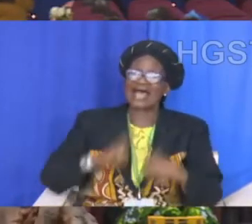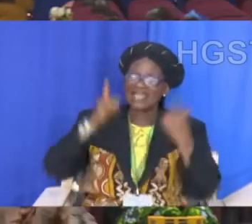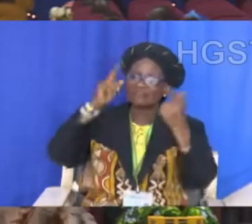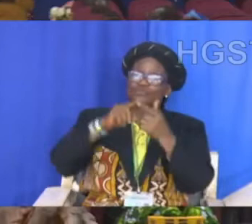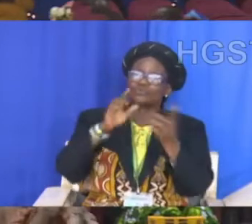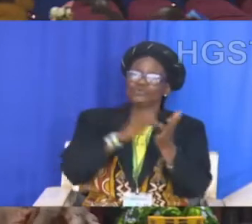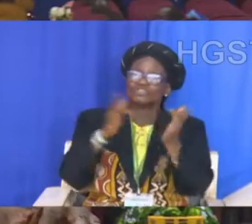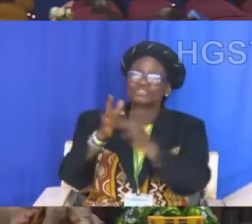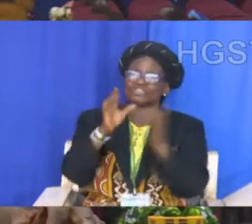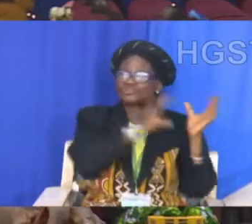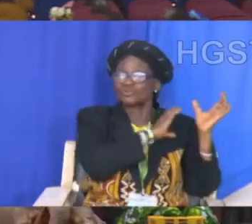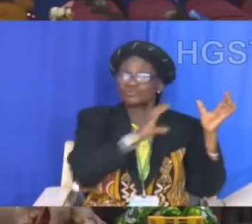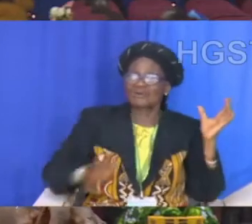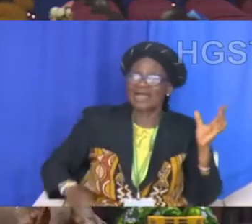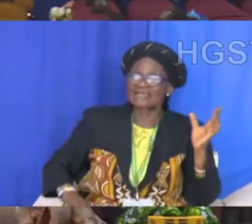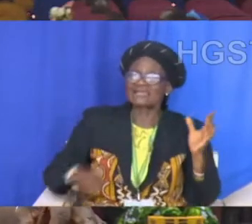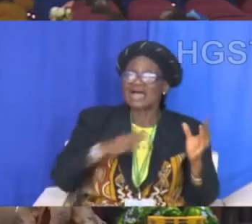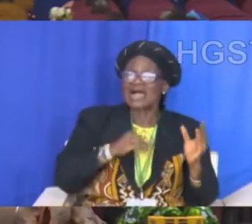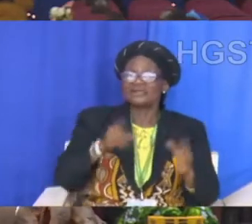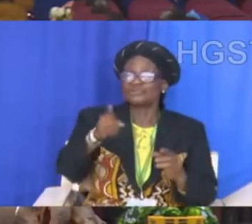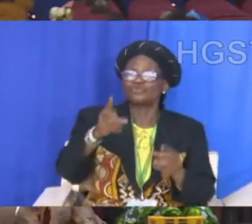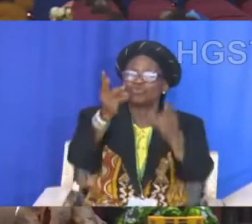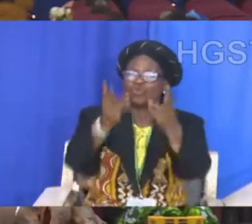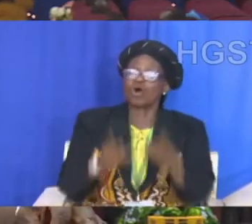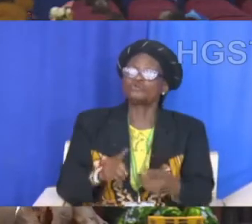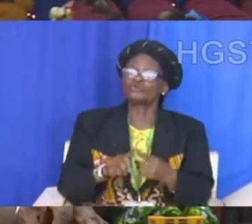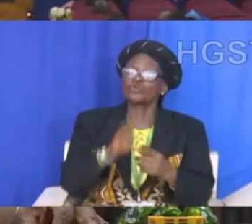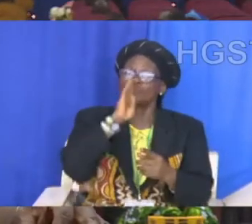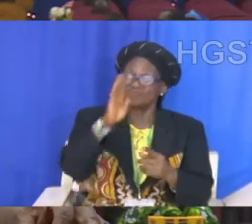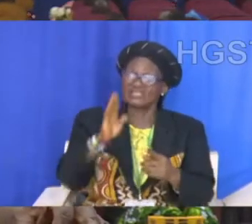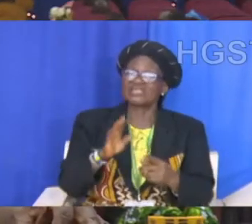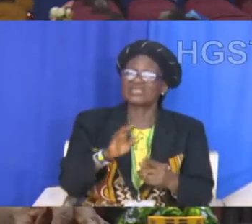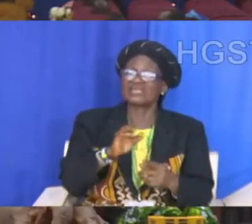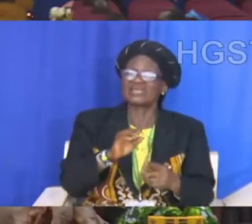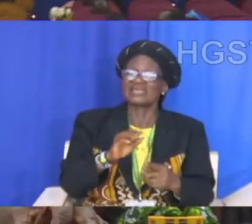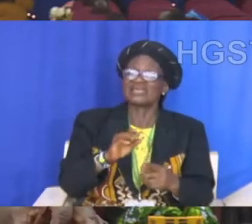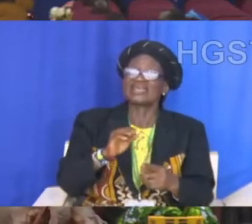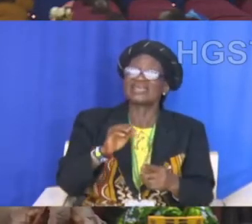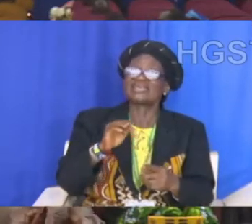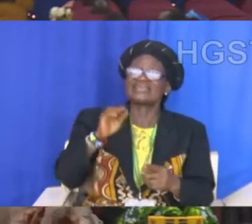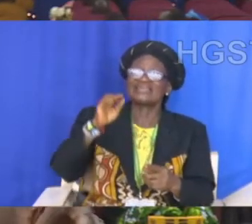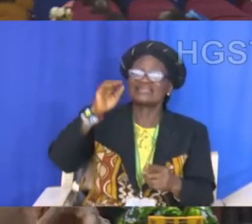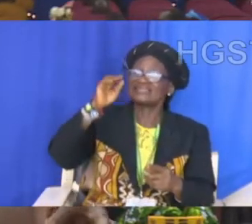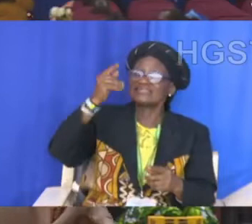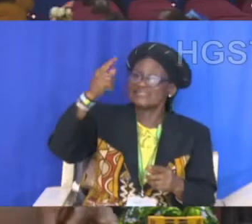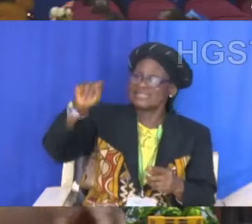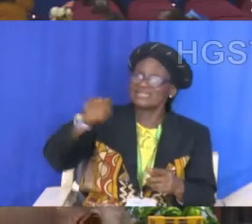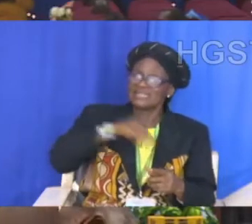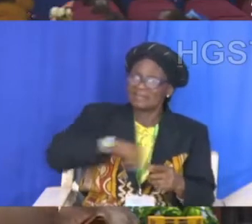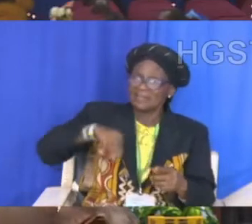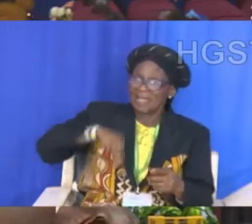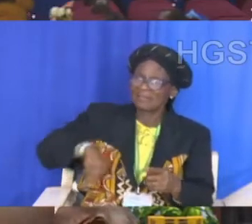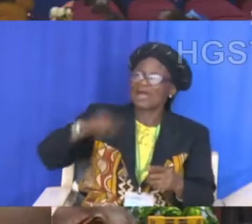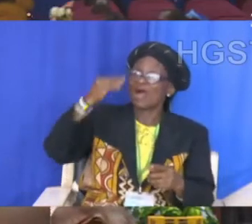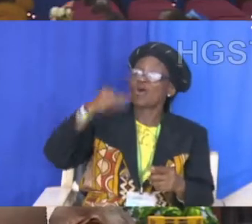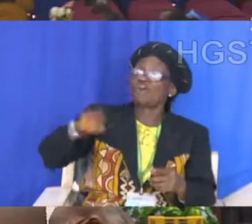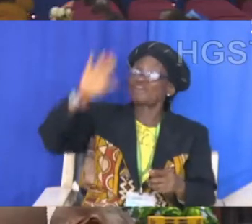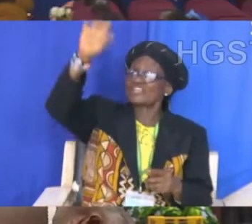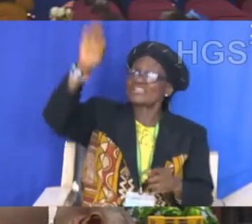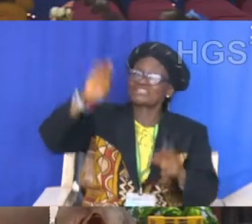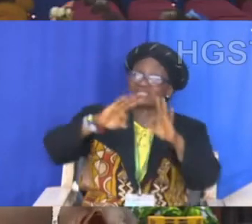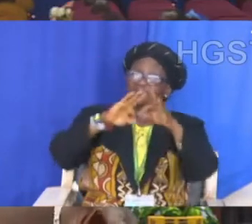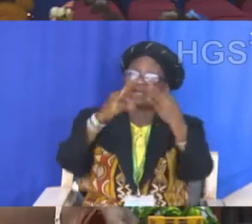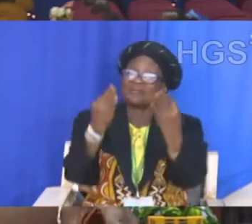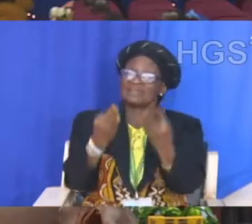you're only a member of his family when you are truly born again. So if you are here and you are not even sure of